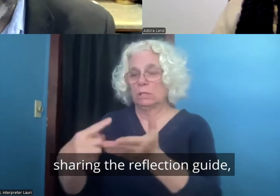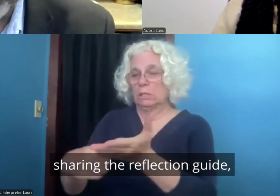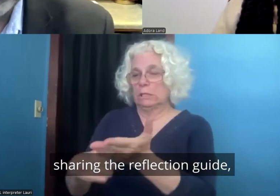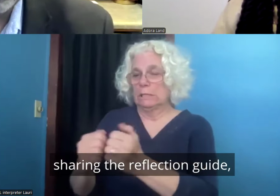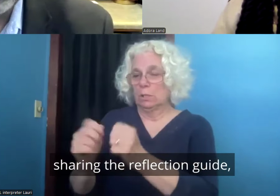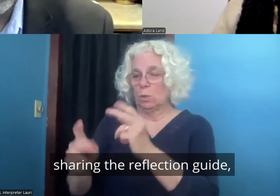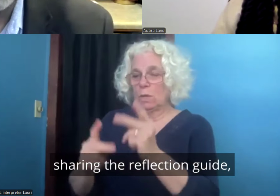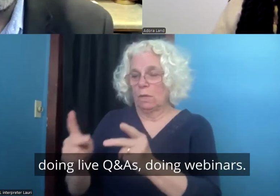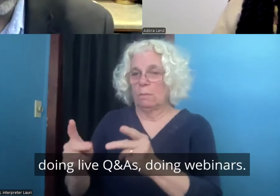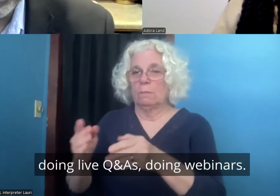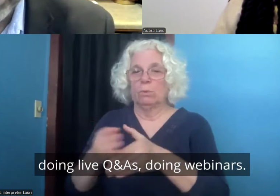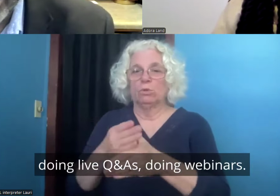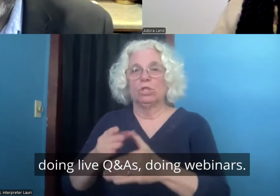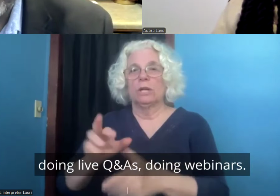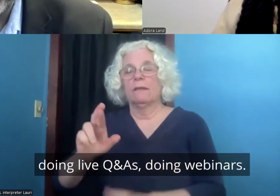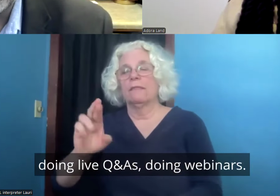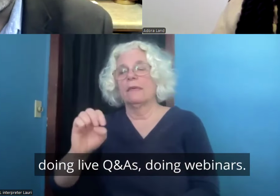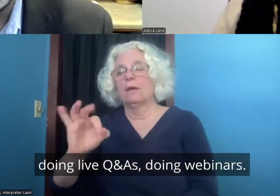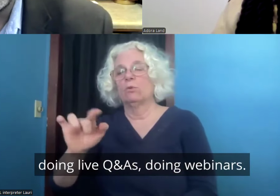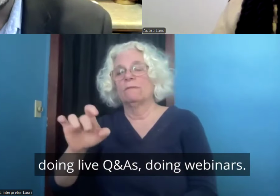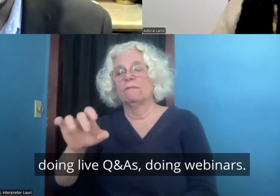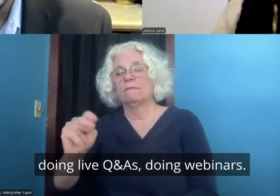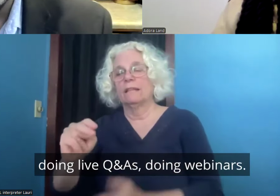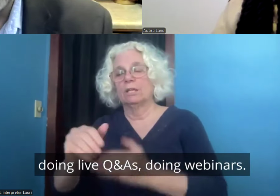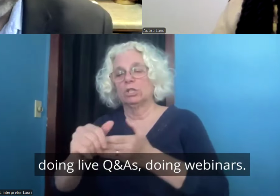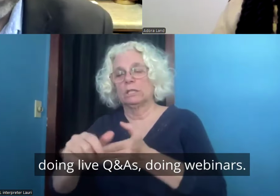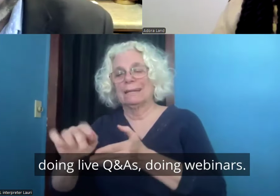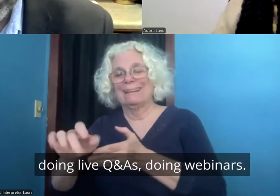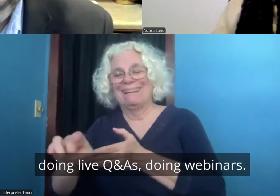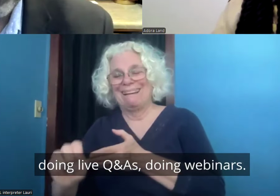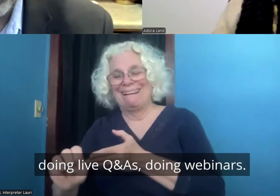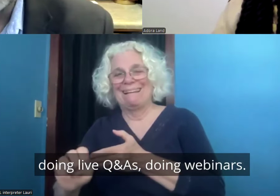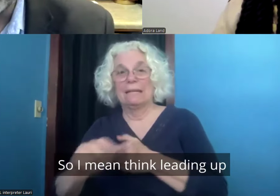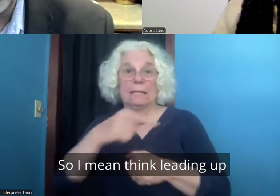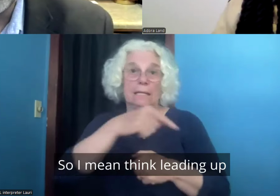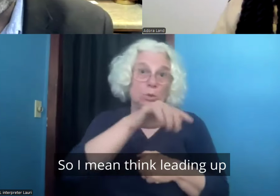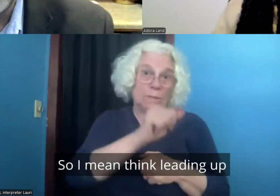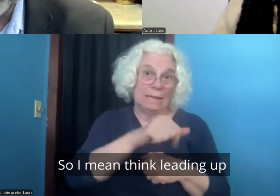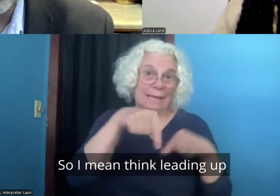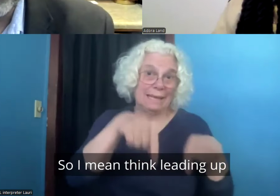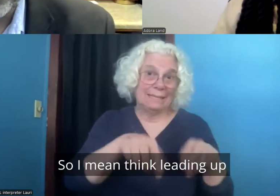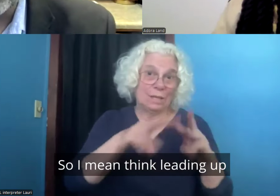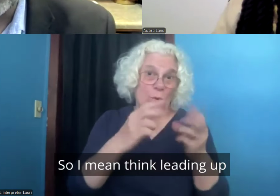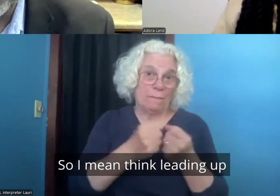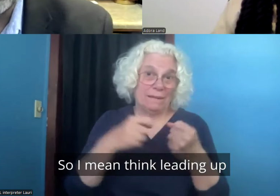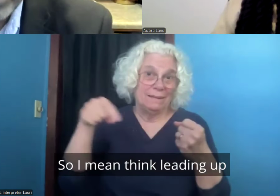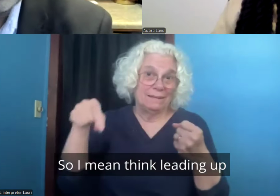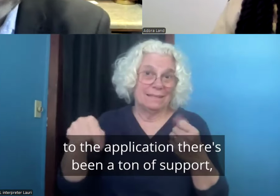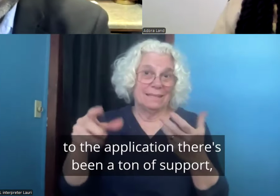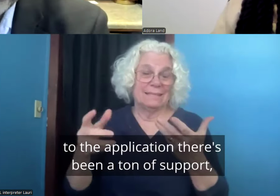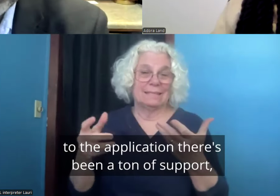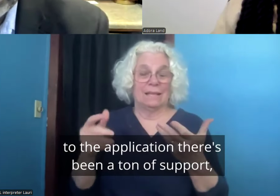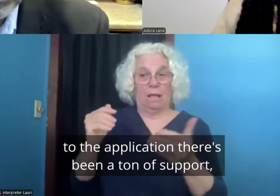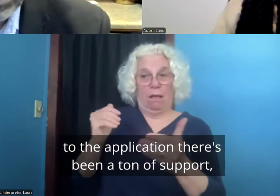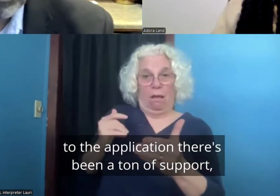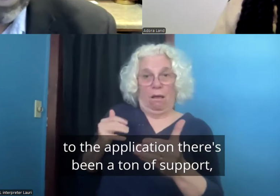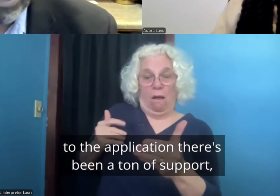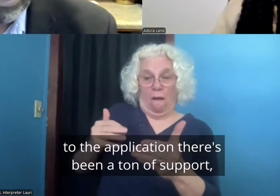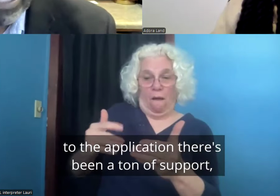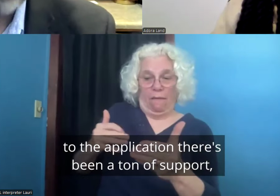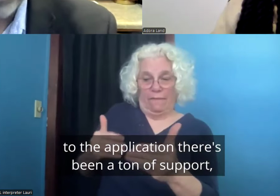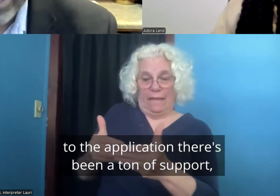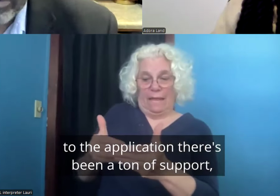the reflection guide, doing live Q&As, doing webinars. So, I mean, think leading up to the application, there's